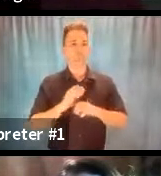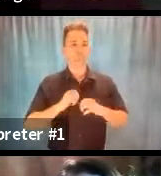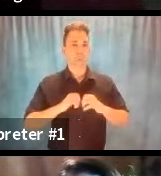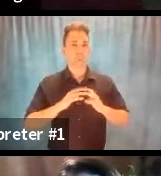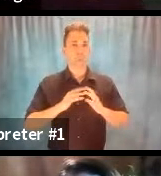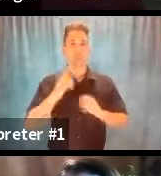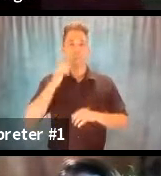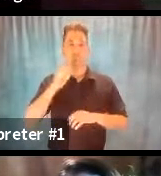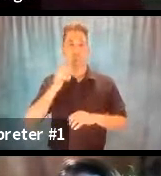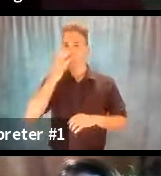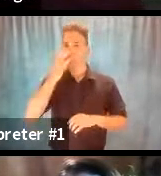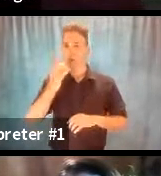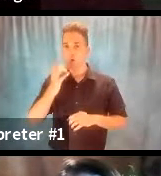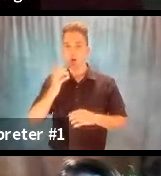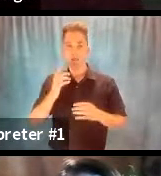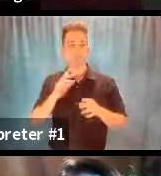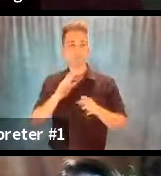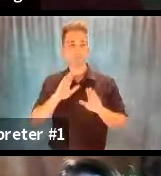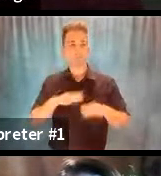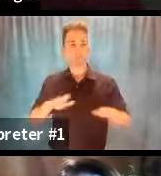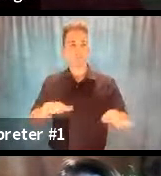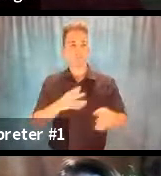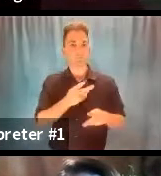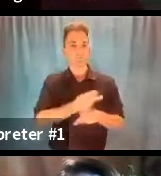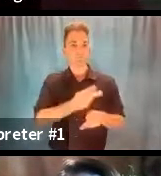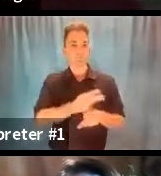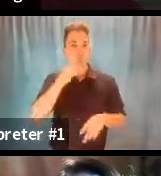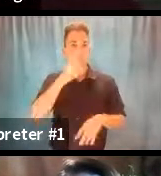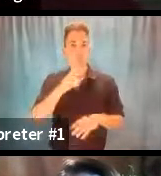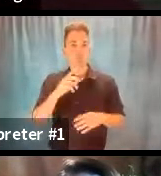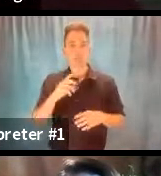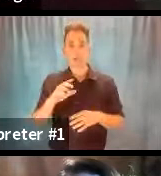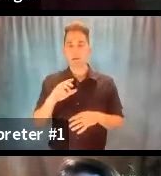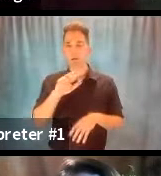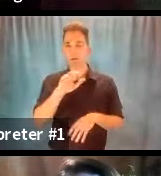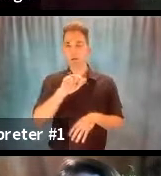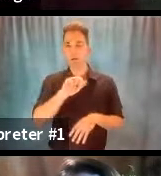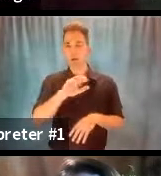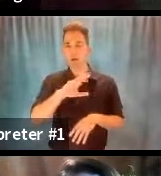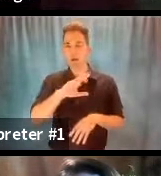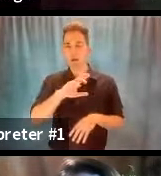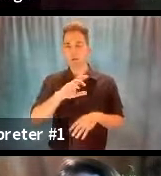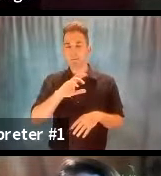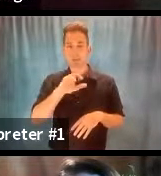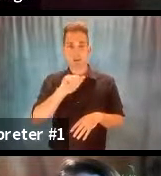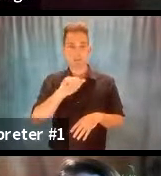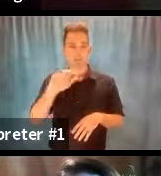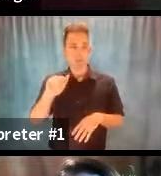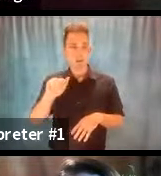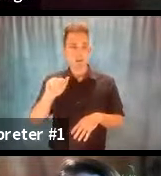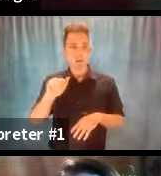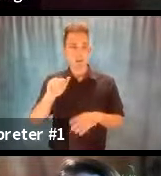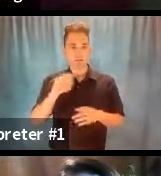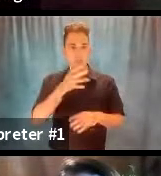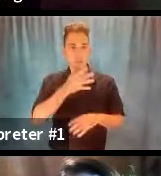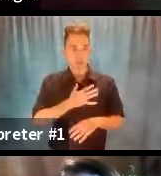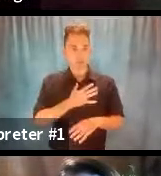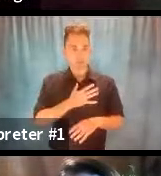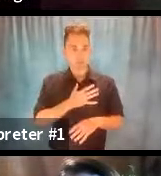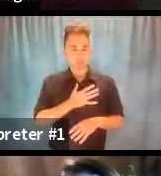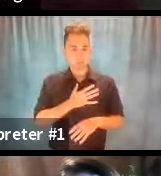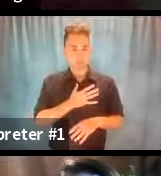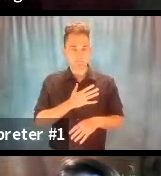child care for African-American women who have early